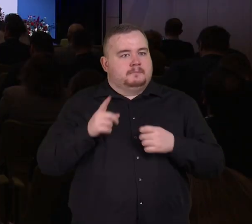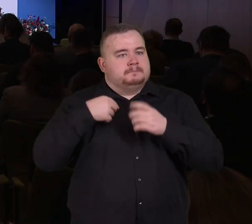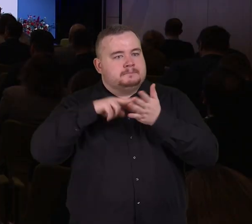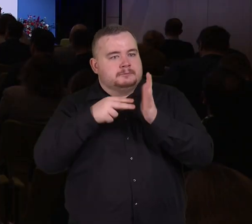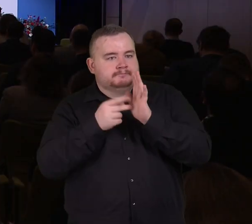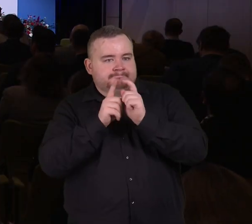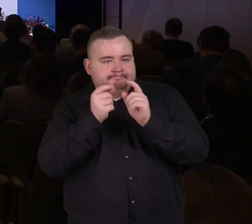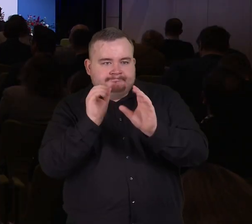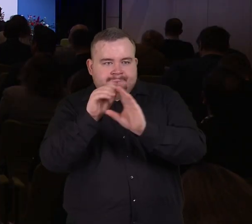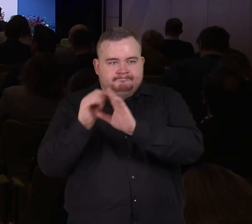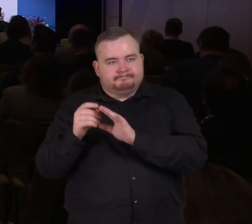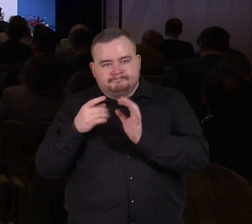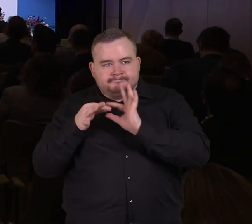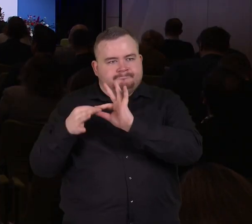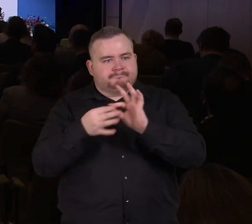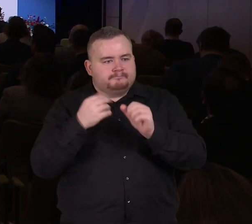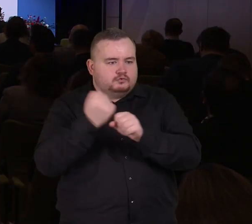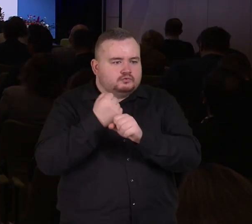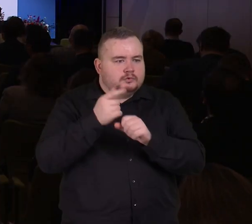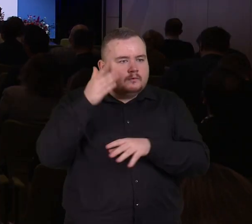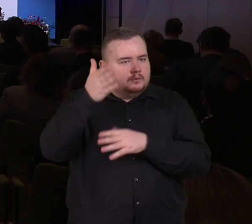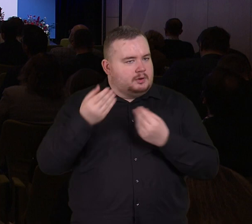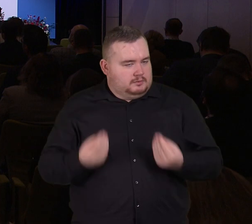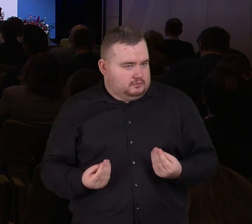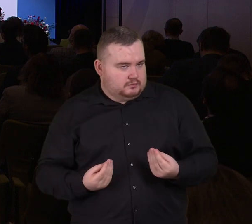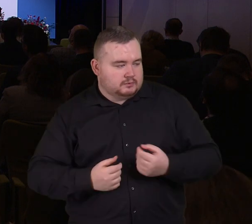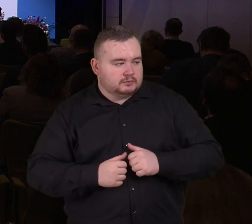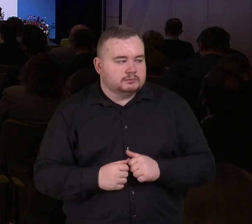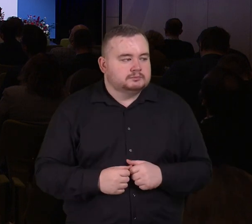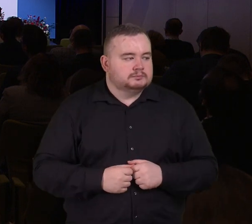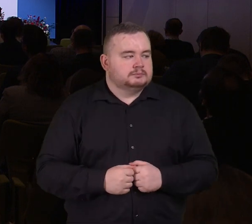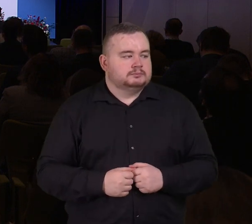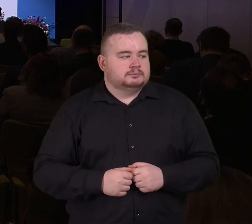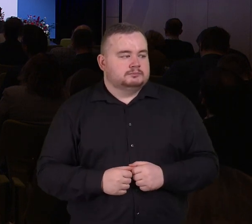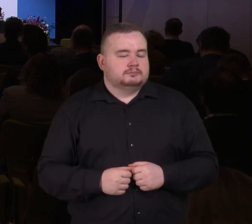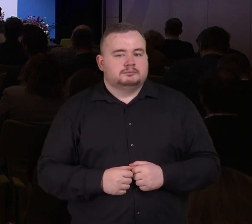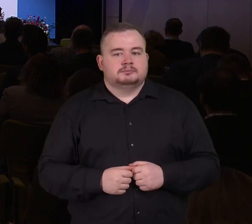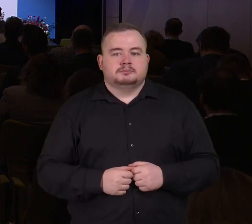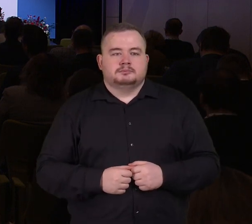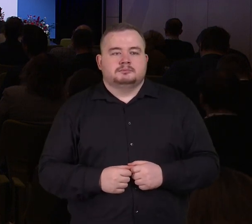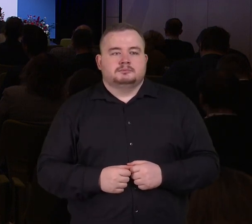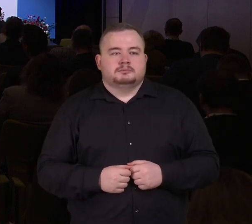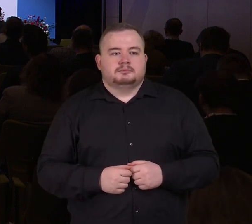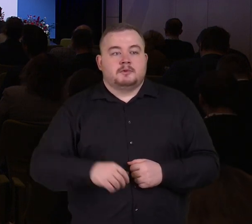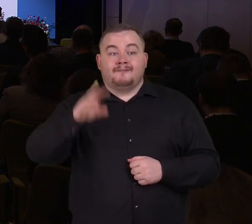it's like all the impact. Wolfgang, maybe you want to react for it?